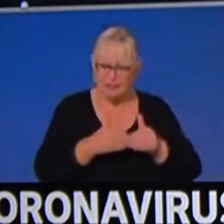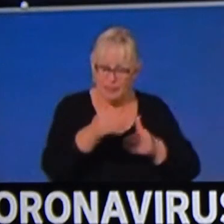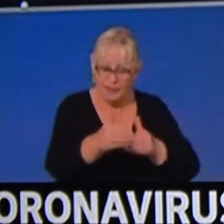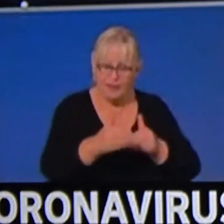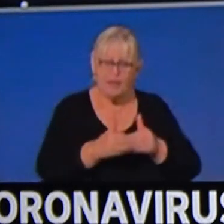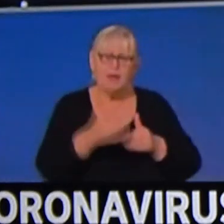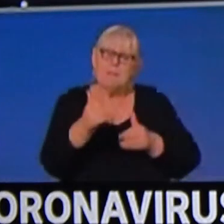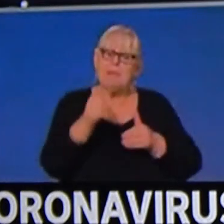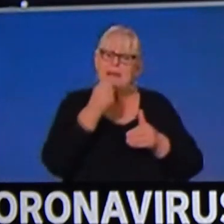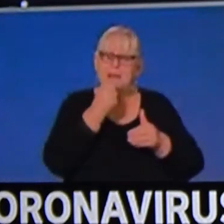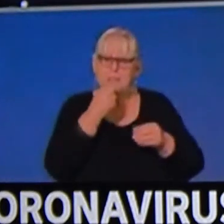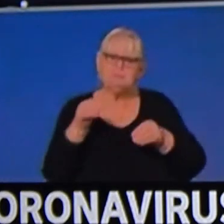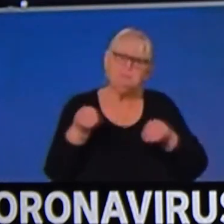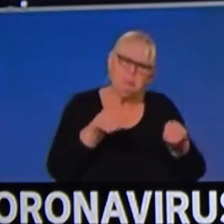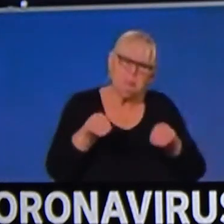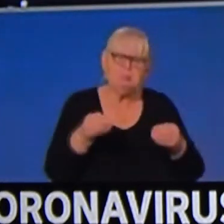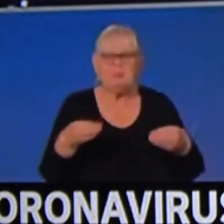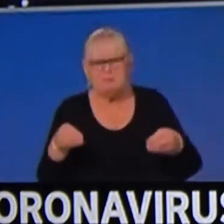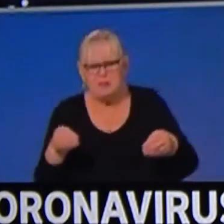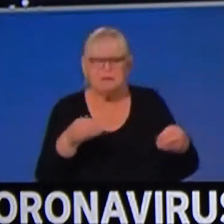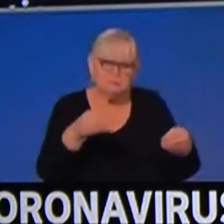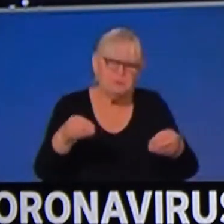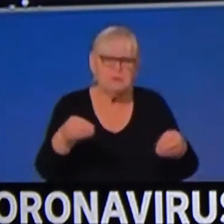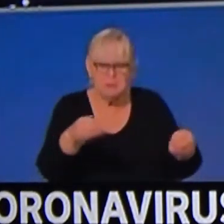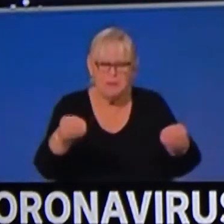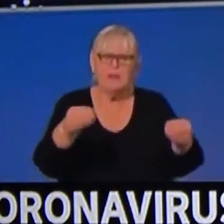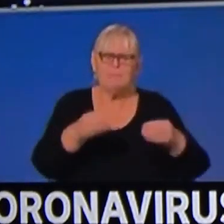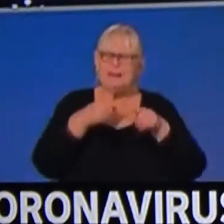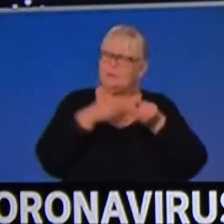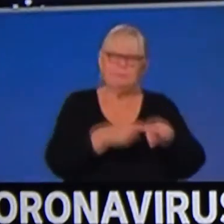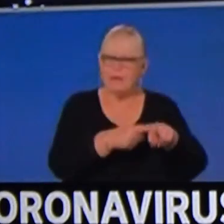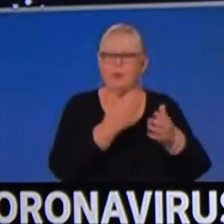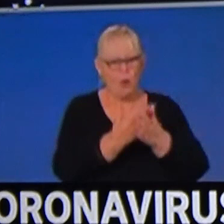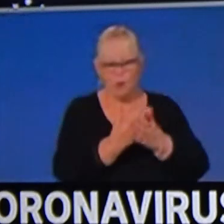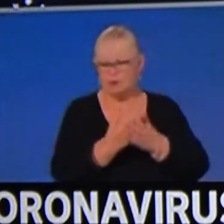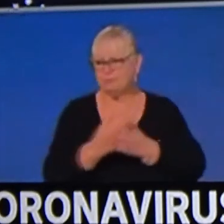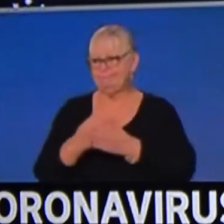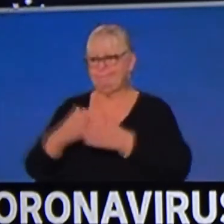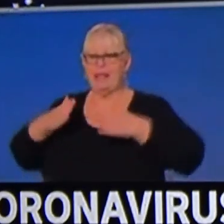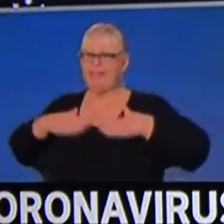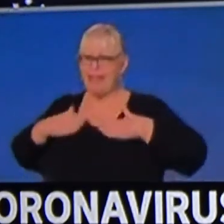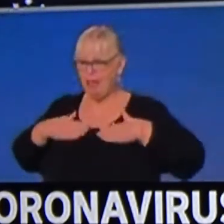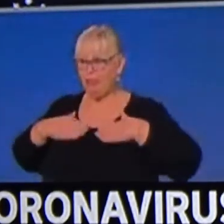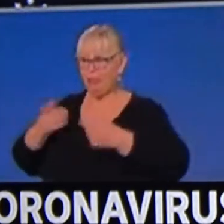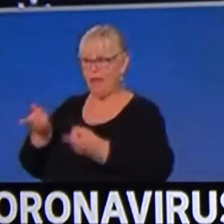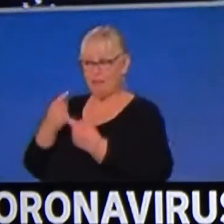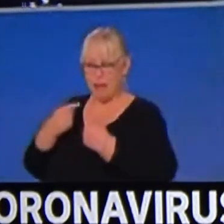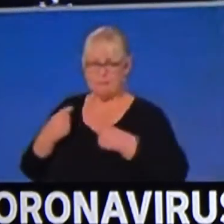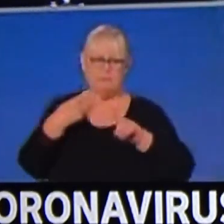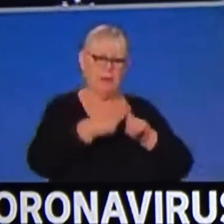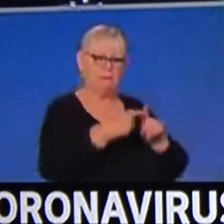can be relaxed or changed over that period, well, that will very much depend on the circumstances, the health and the economic advice at the